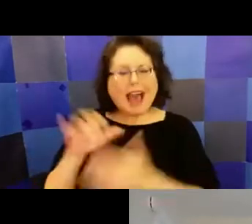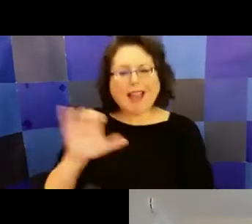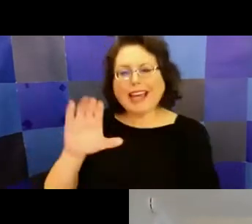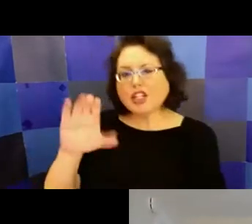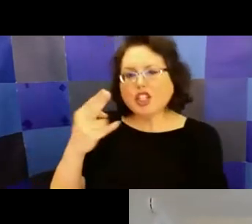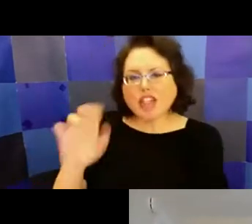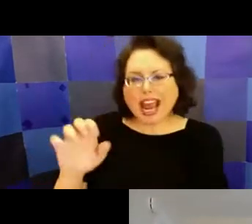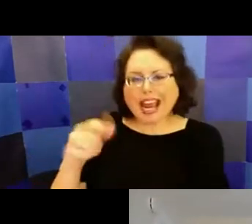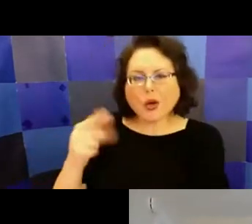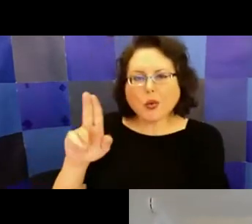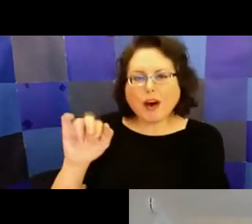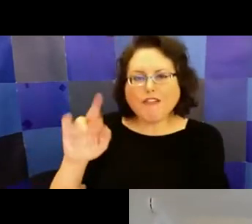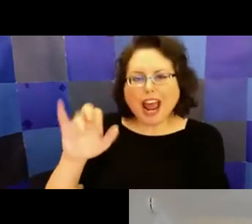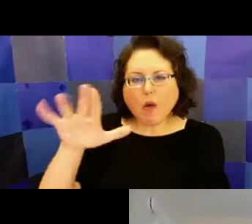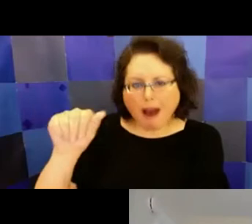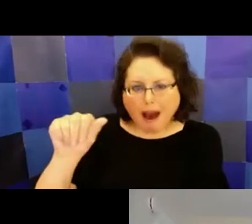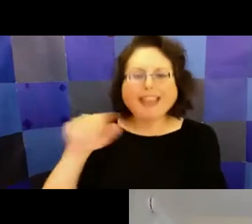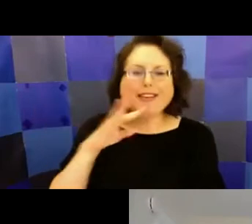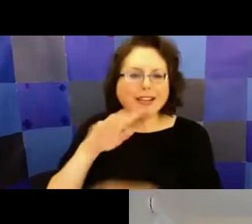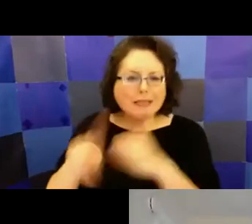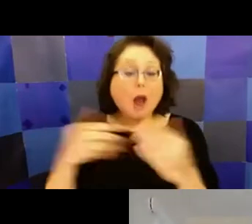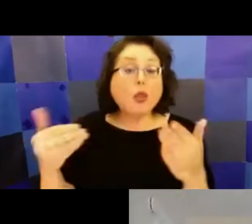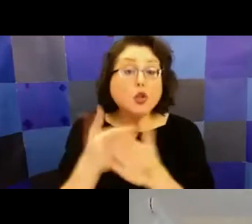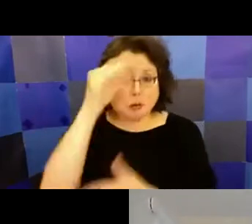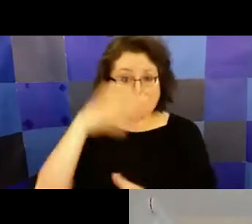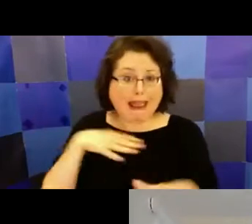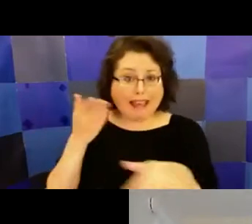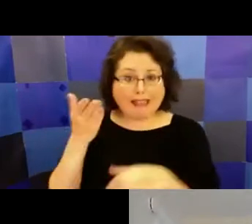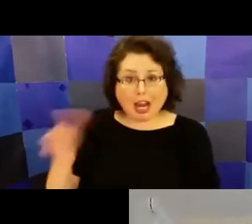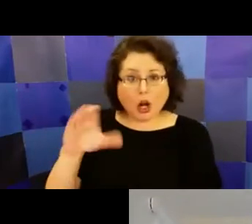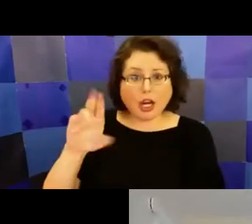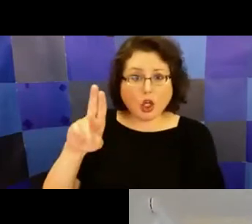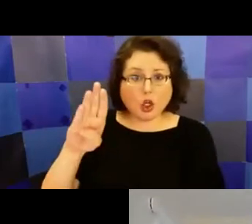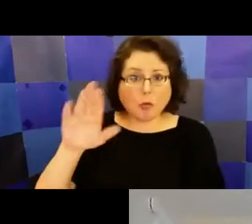how he talks about the new man in Cuba, right? And that essay,